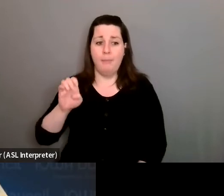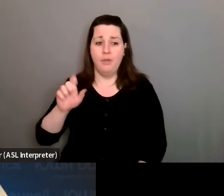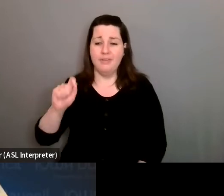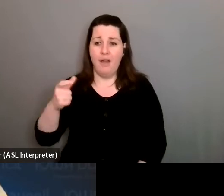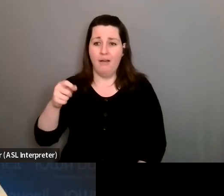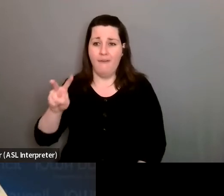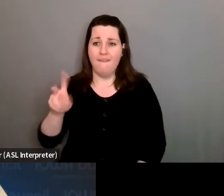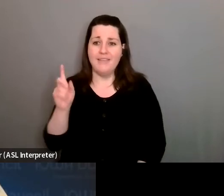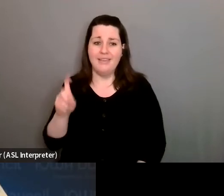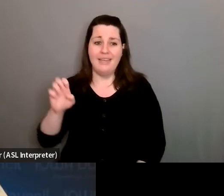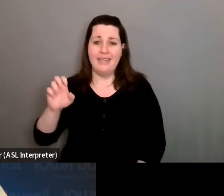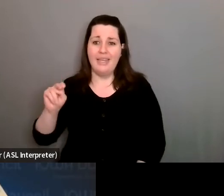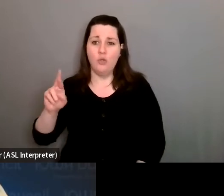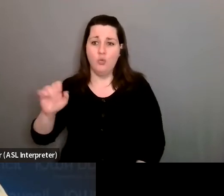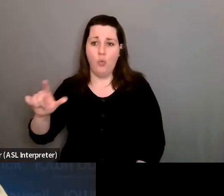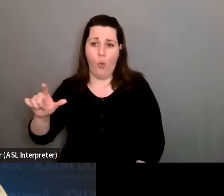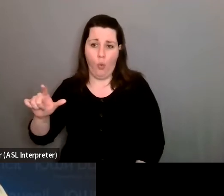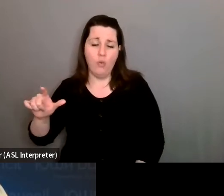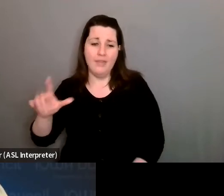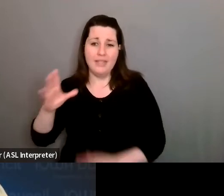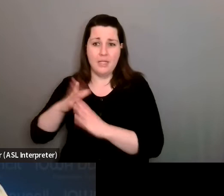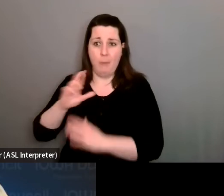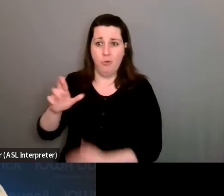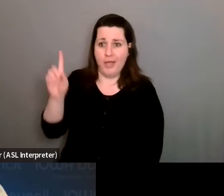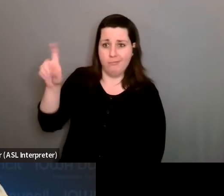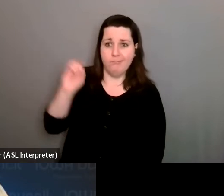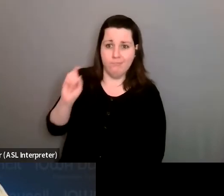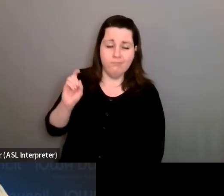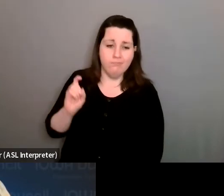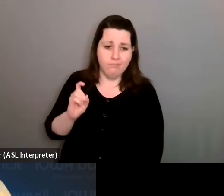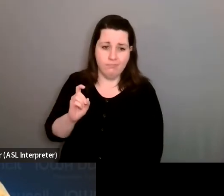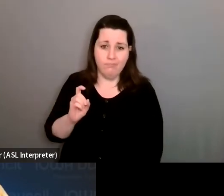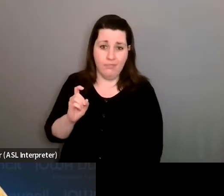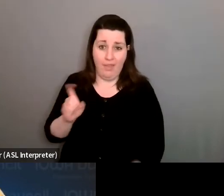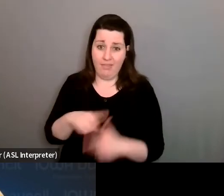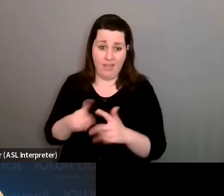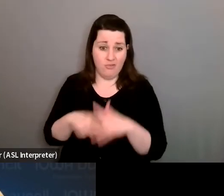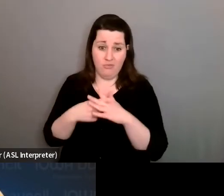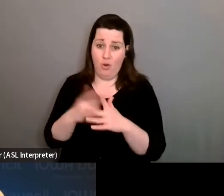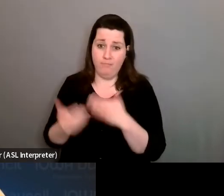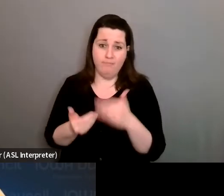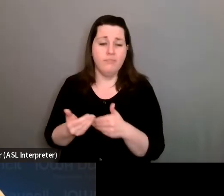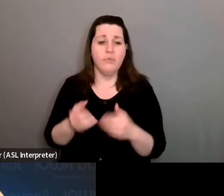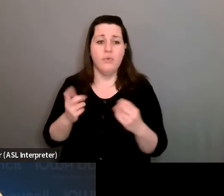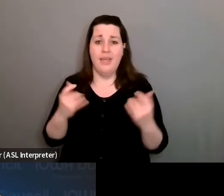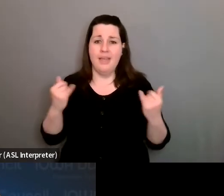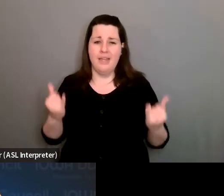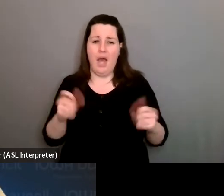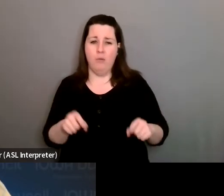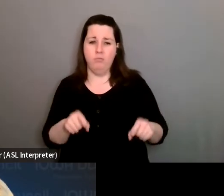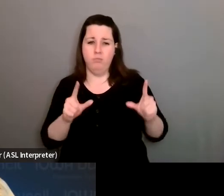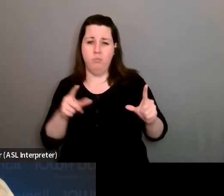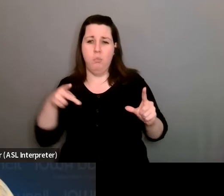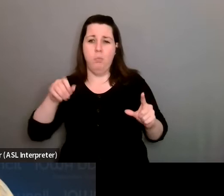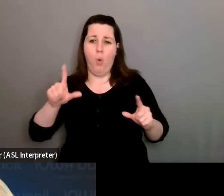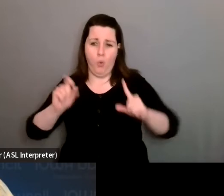enroll button in the top right-hand corner, and we'll be ready to go. We're going to throw up one more poll